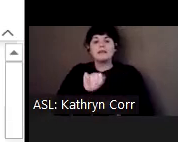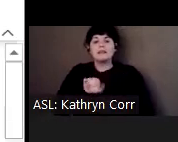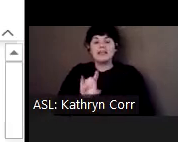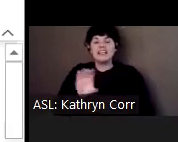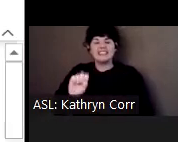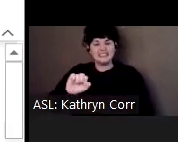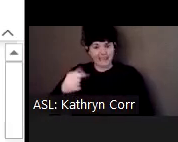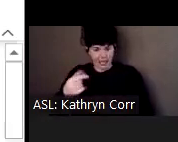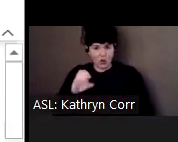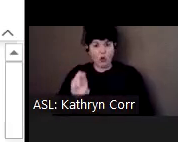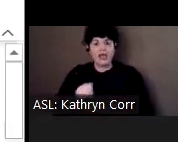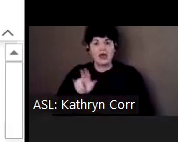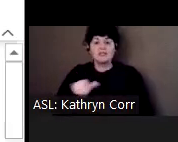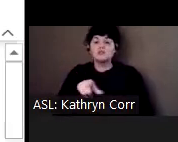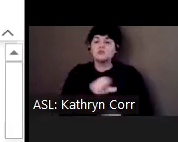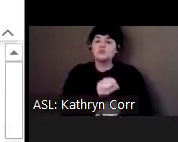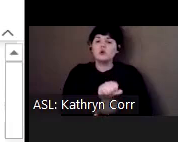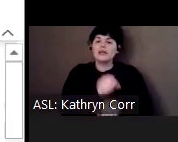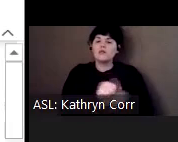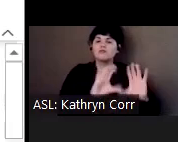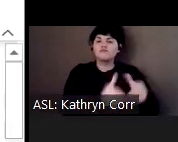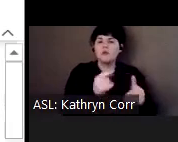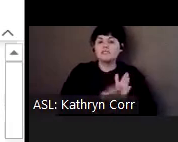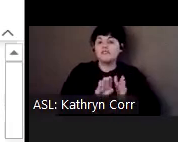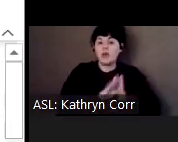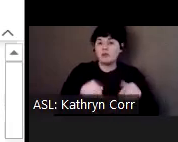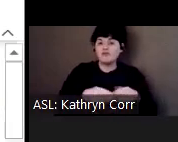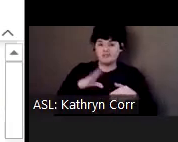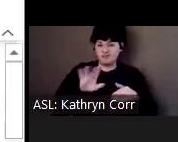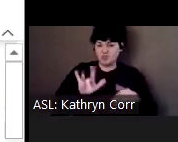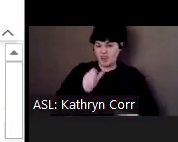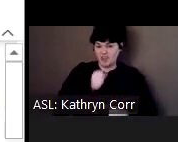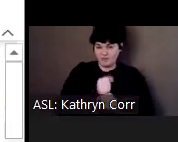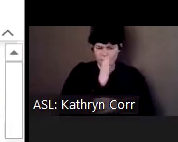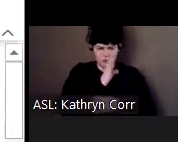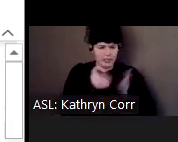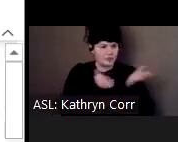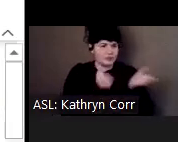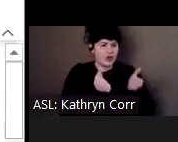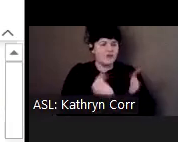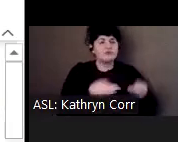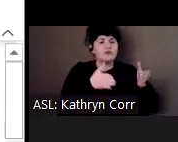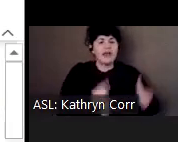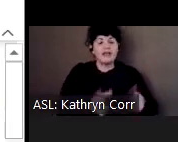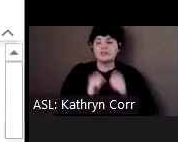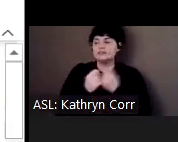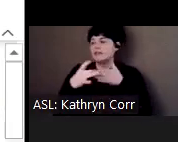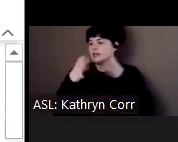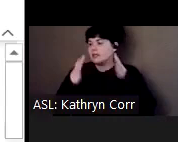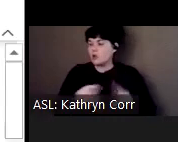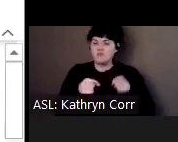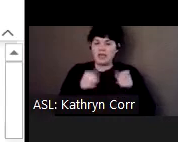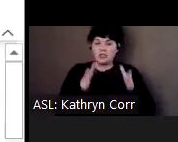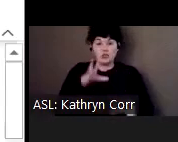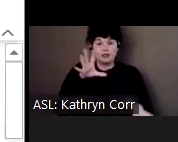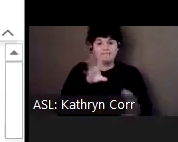has worked in workforce development for over 25 years as a direct service provider, team leader, and manager in 6 counties.